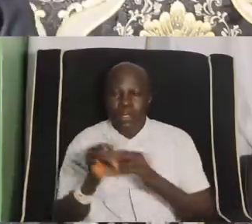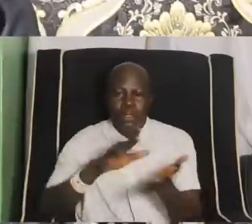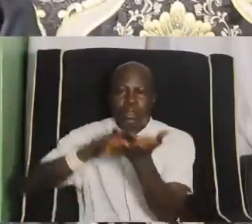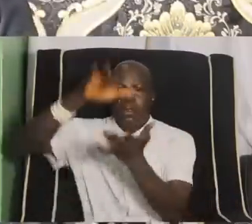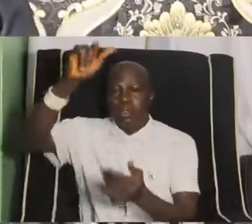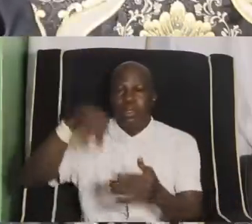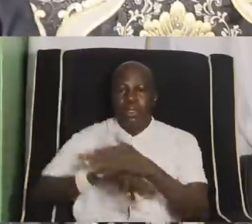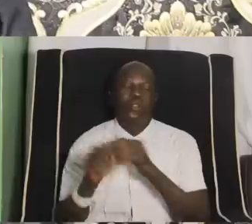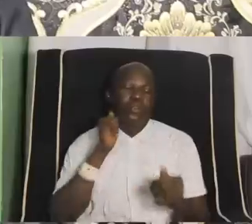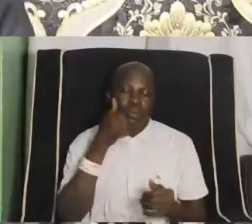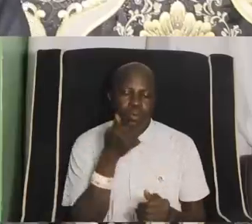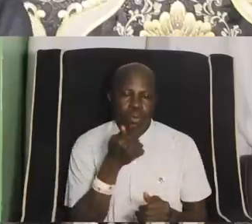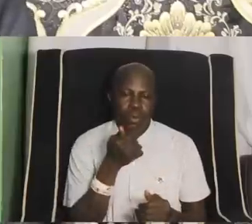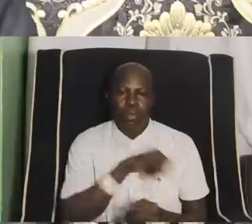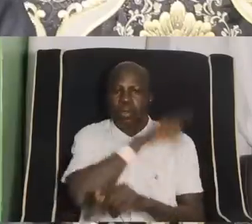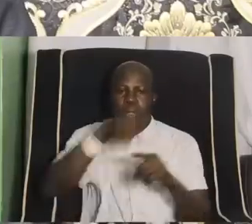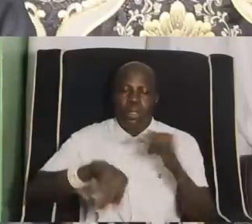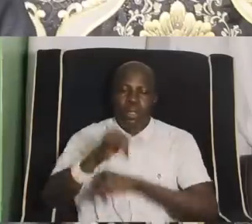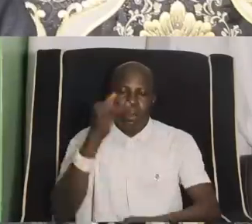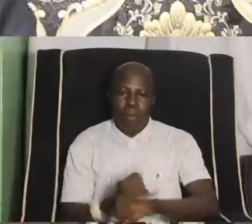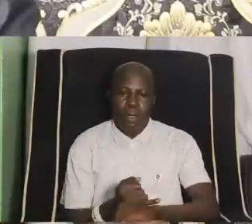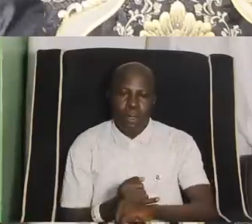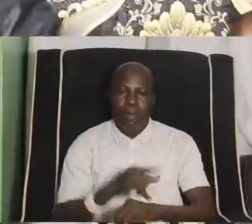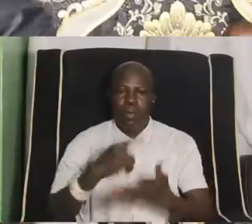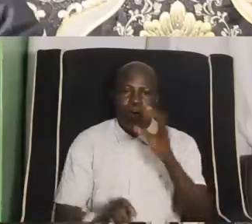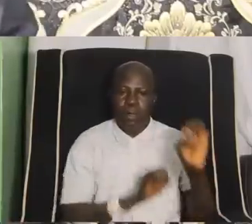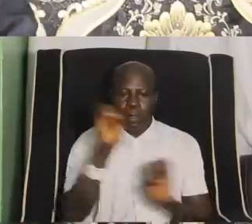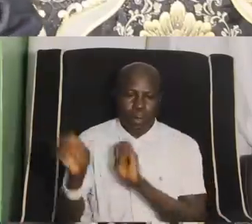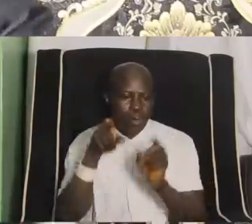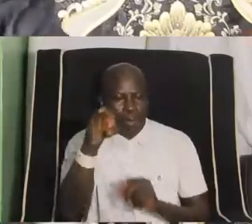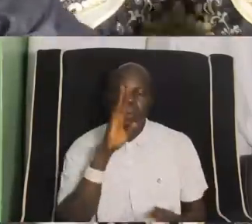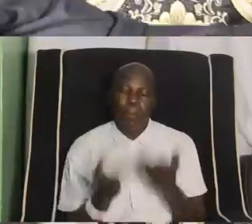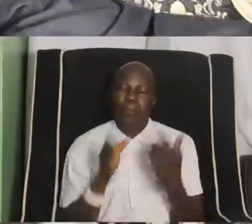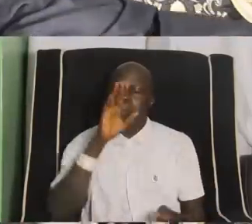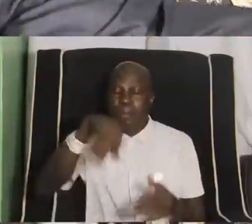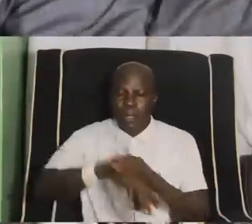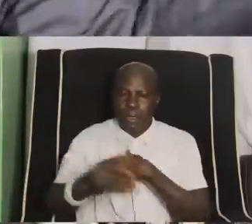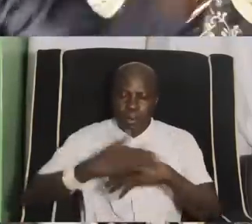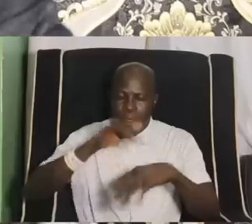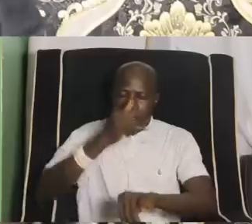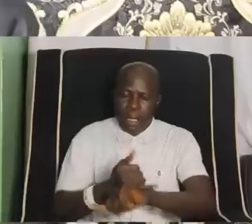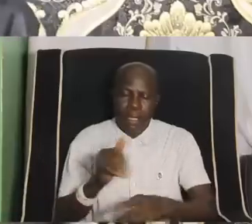your glory tomorrow ba wa lu pa if any bad if ki bi to ba wa wherever you may be ni bad ati agbe